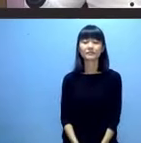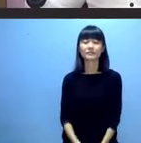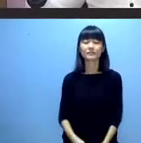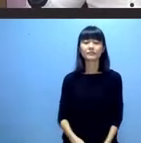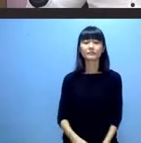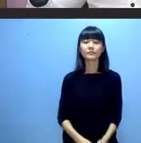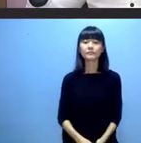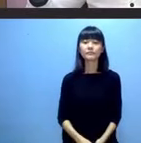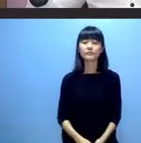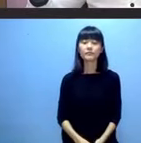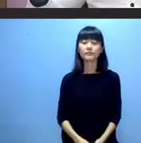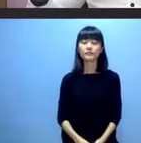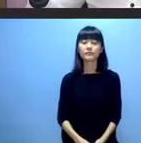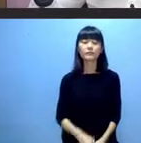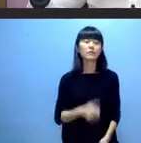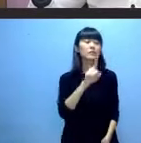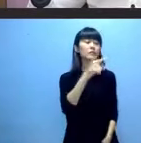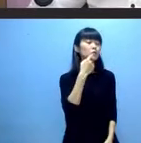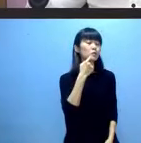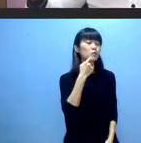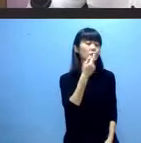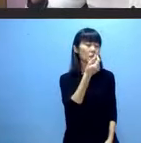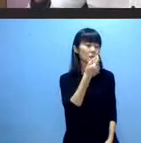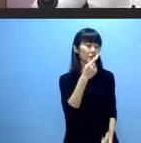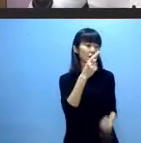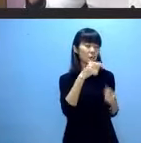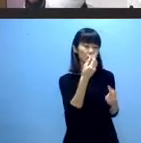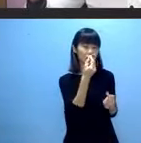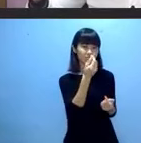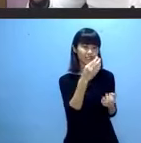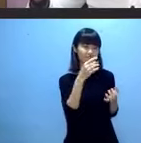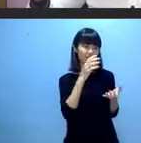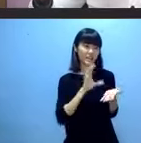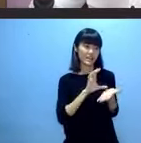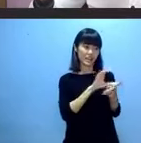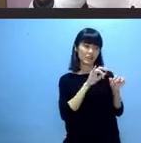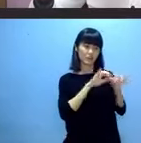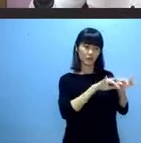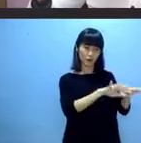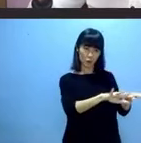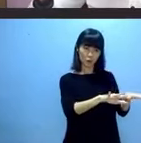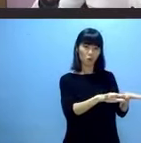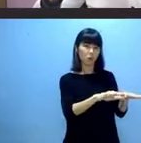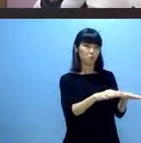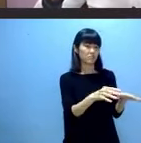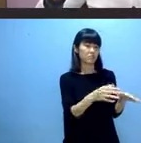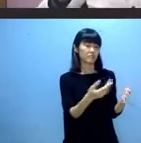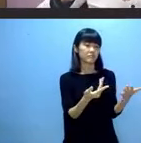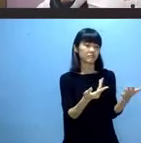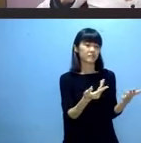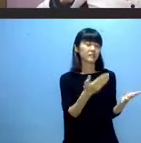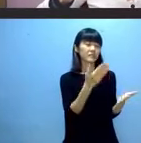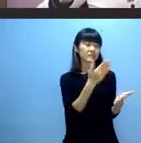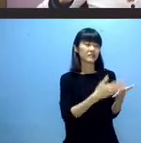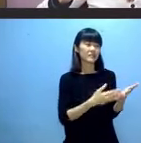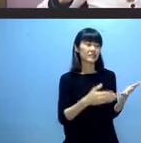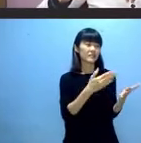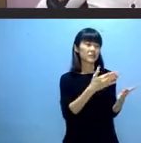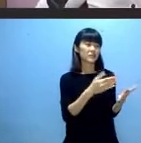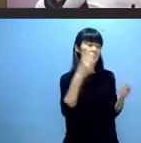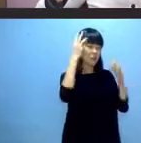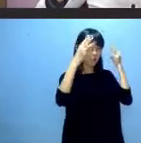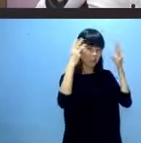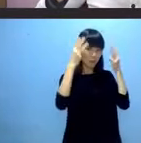So you mentioned a little bit about the finances, the cash flow, how many months you have left. That was something that kept you awake.